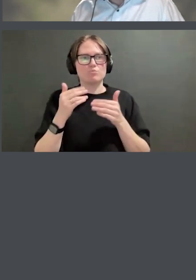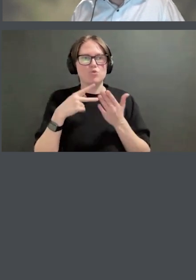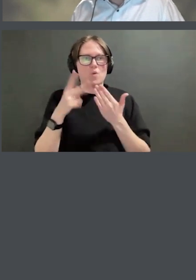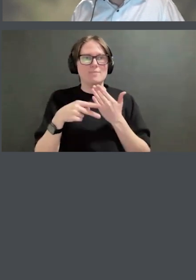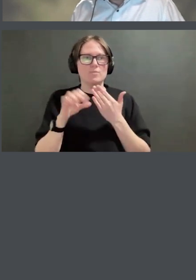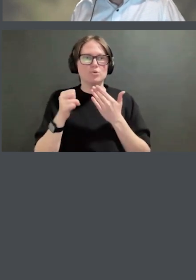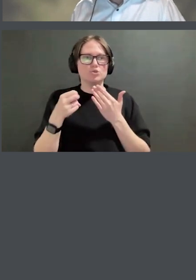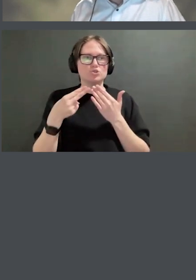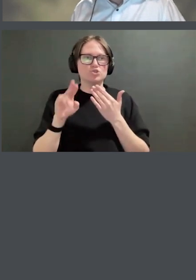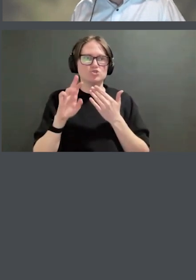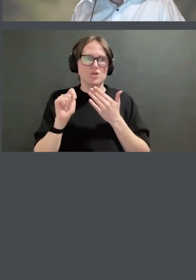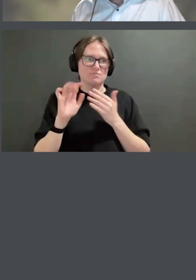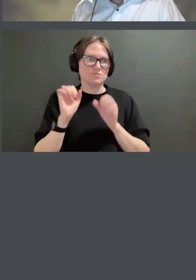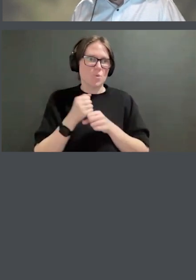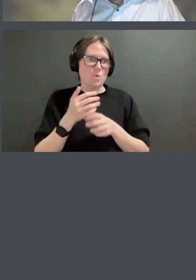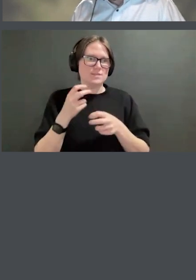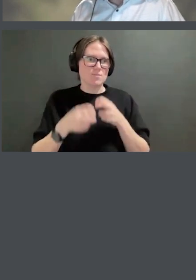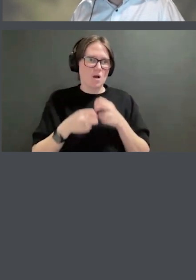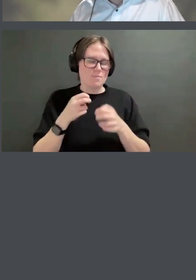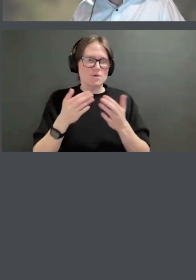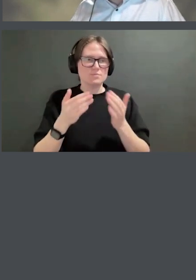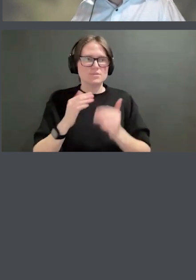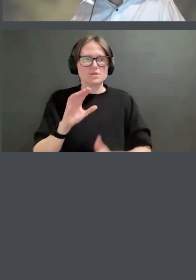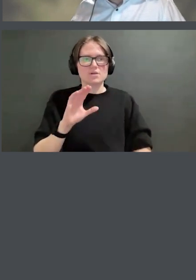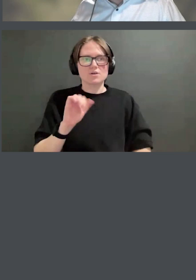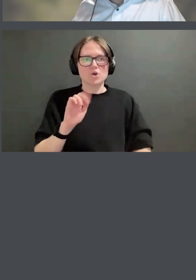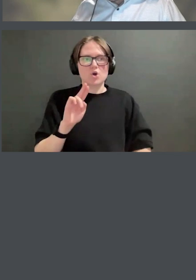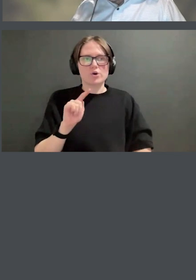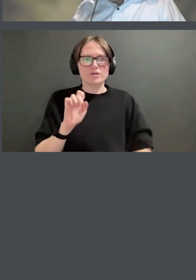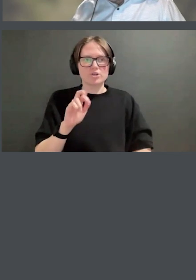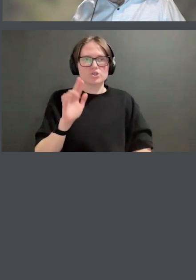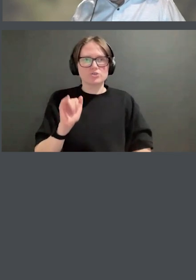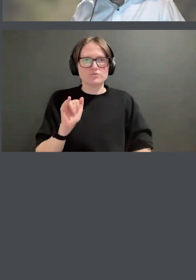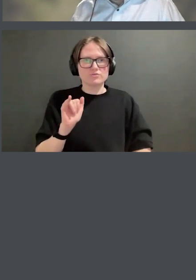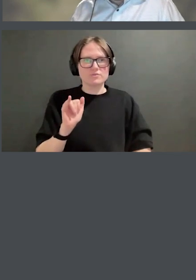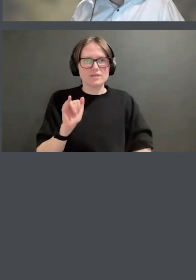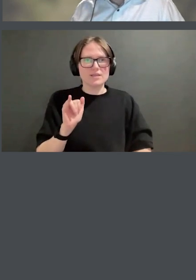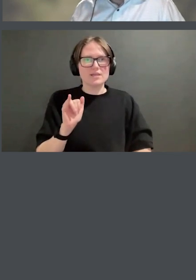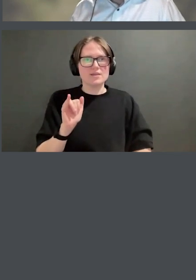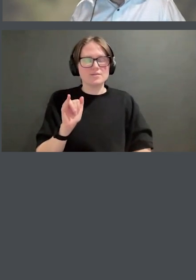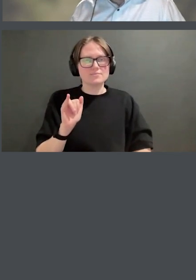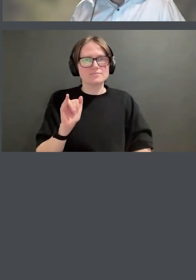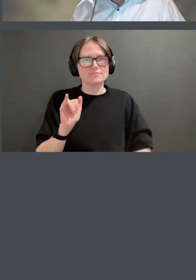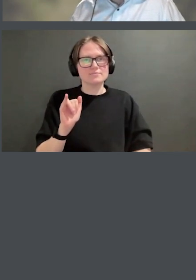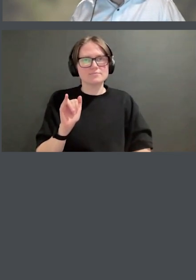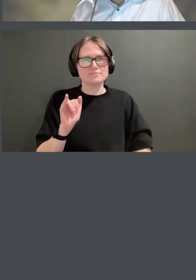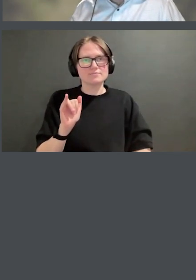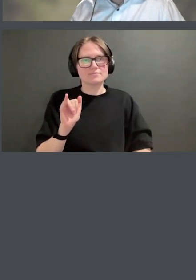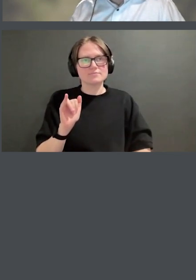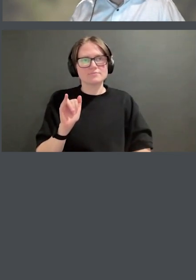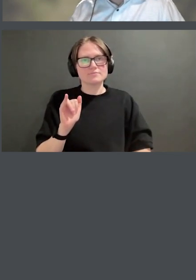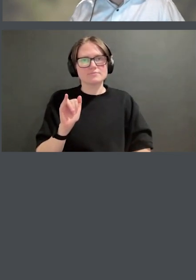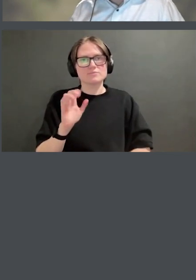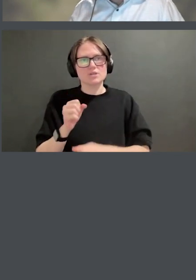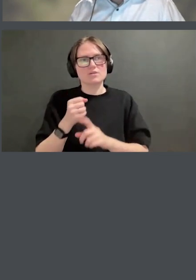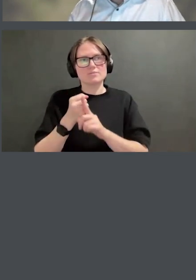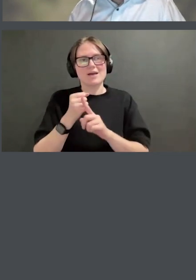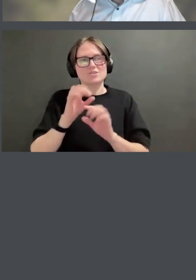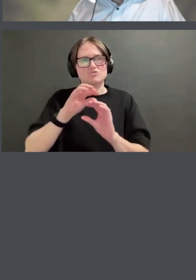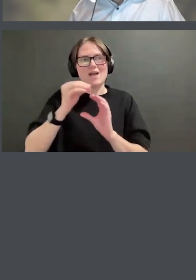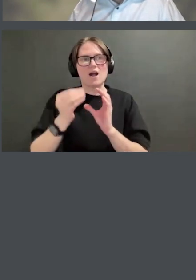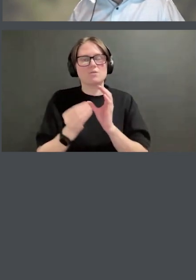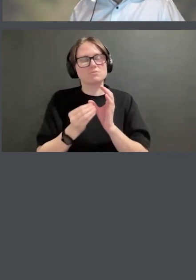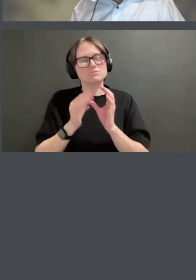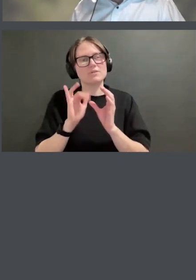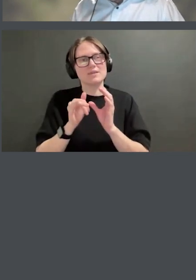leading to problems. Cautery is monopolar cautery is contraindicated around the implanted devices. So